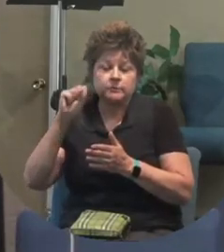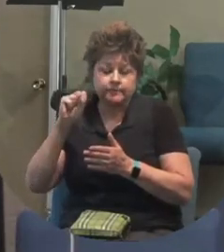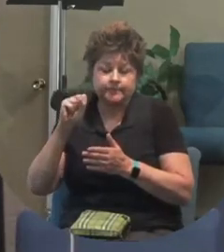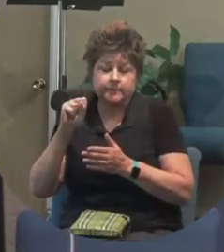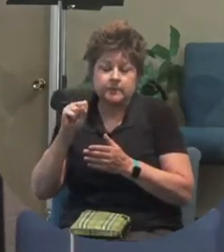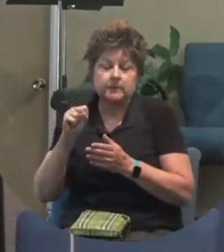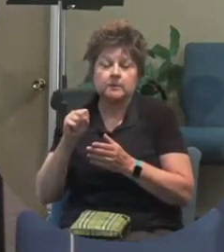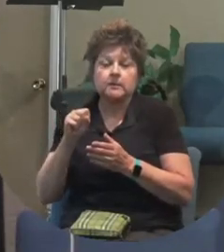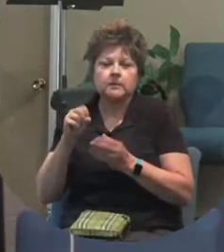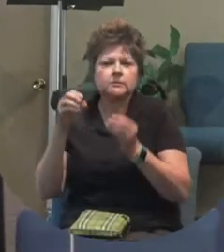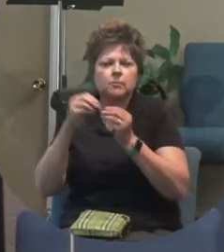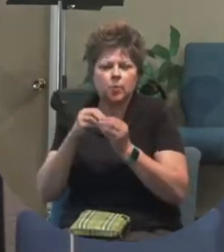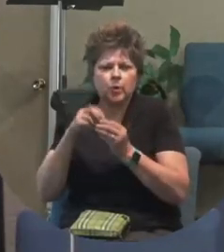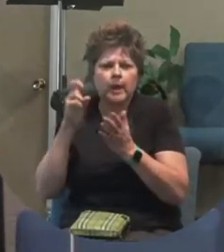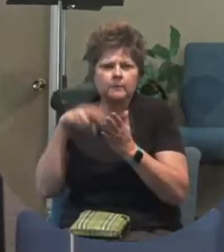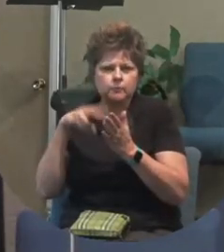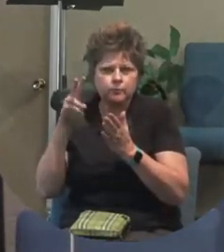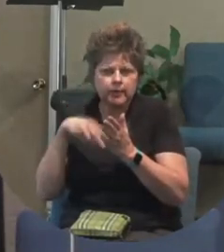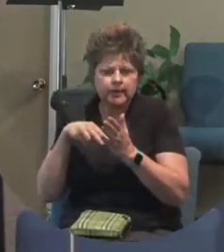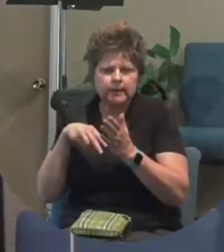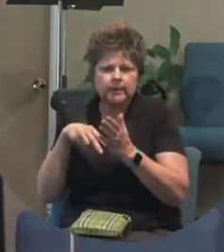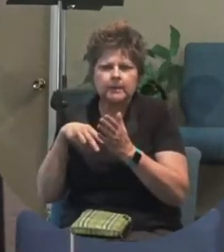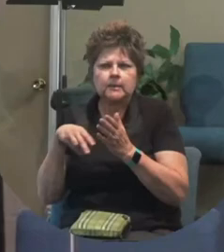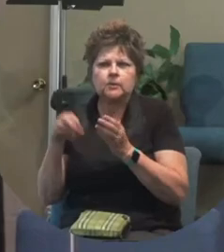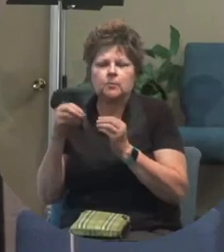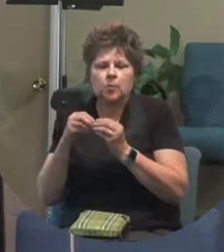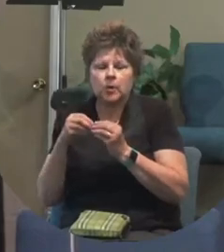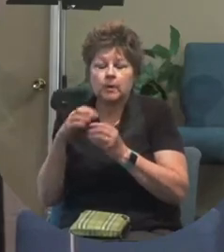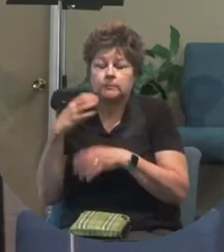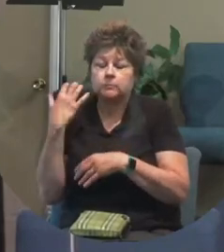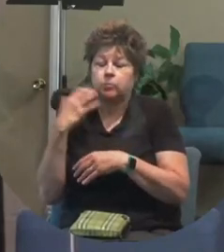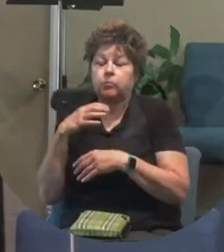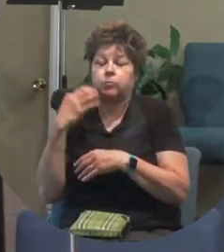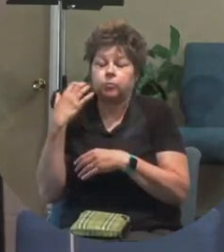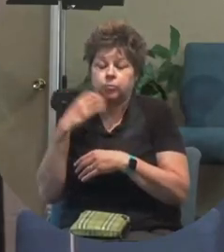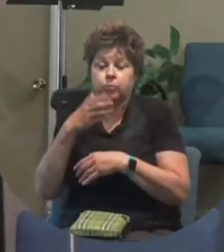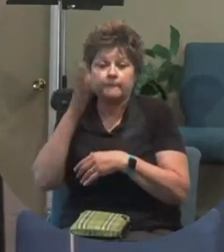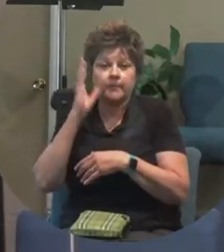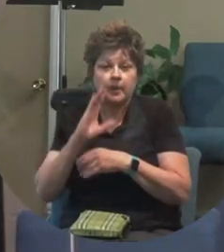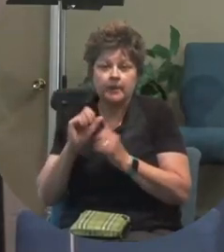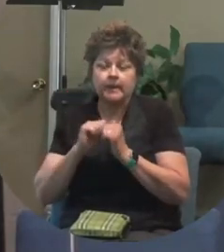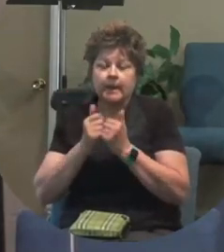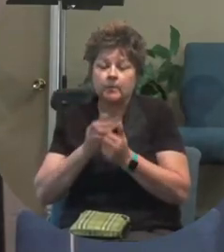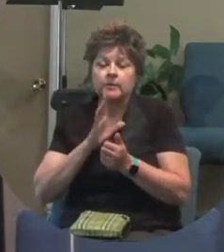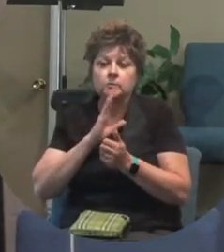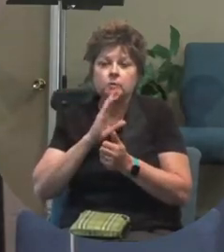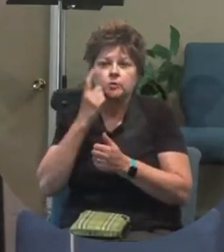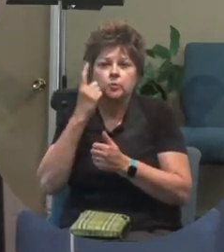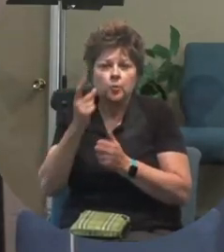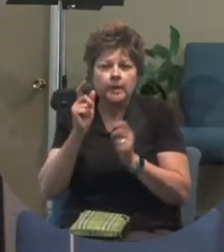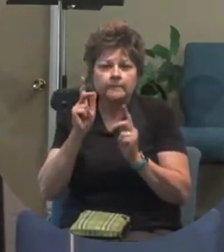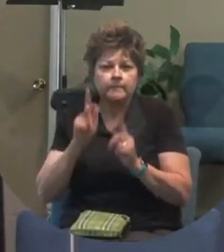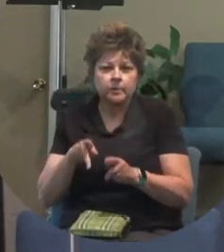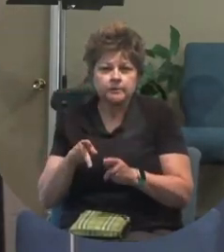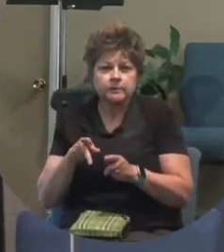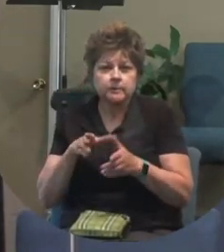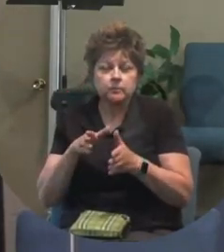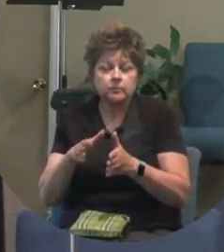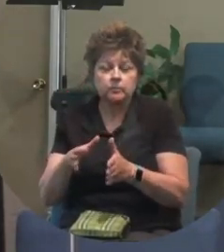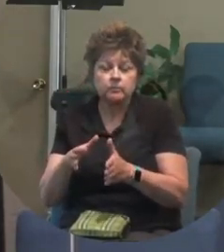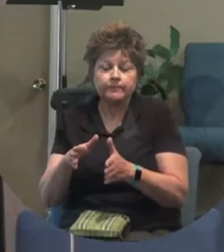more in awe I am of God and how He spoke to one person in such a